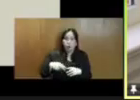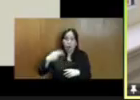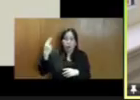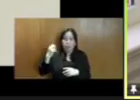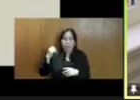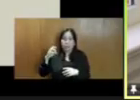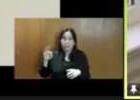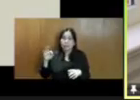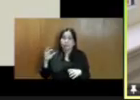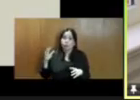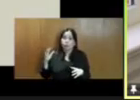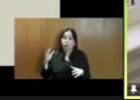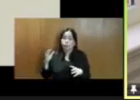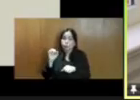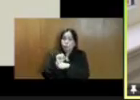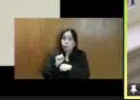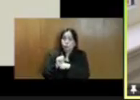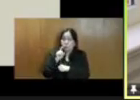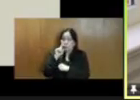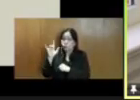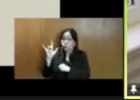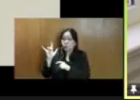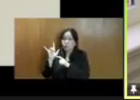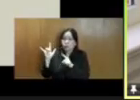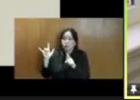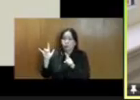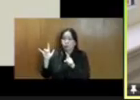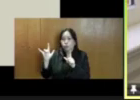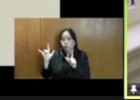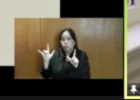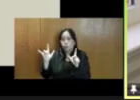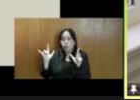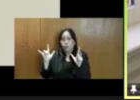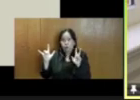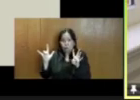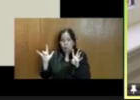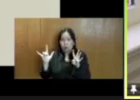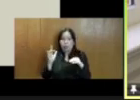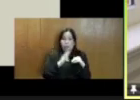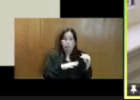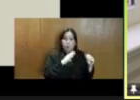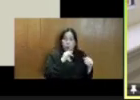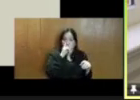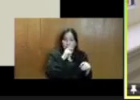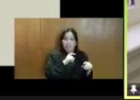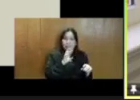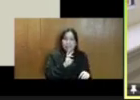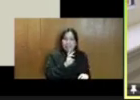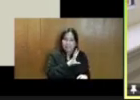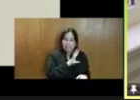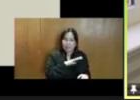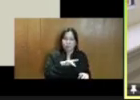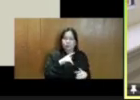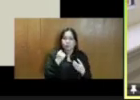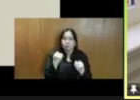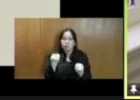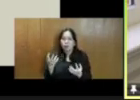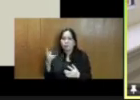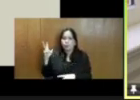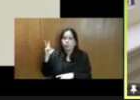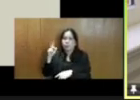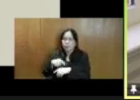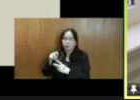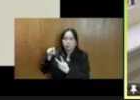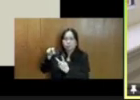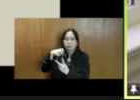that are 25 to 34 than workers that are over 65. In fact, there are over 30 times the number of transitions for workers